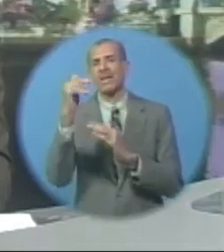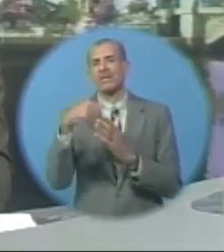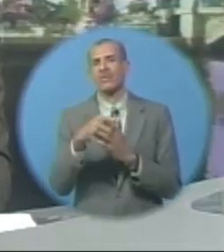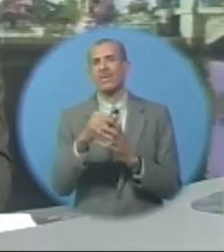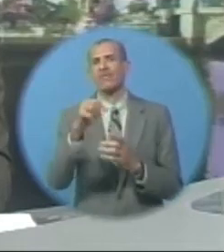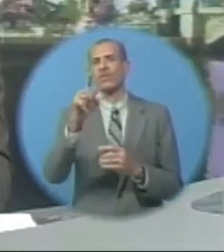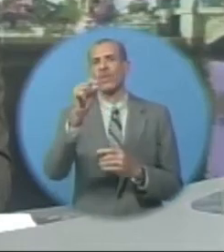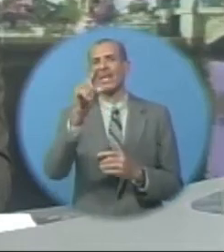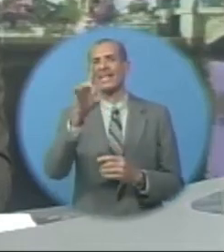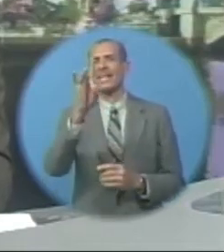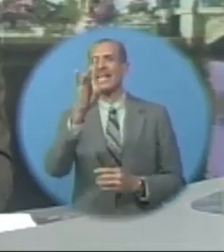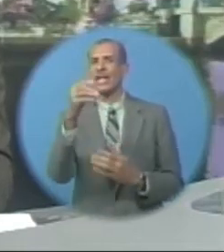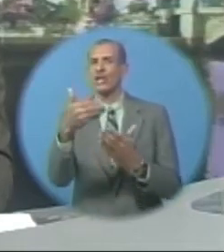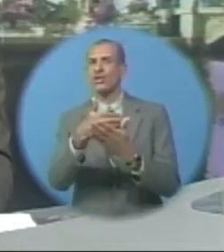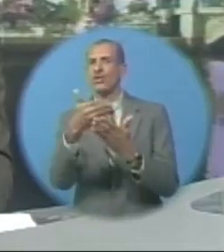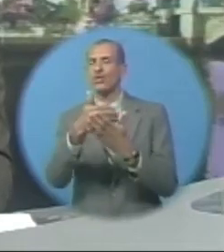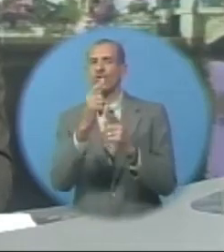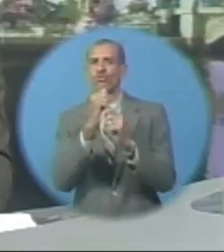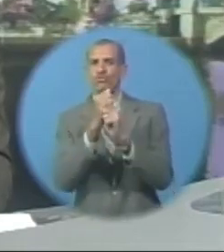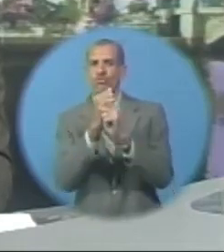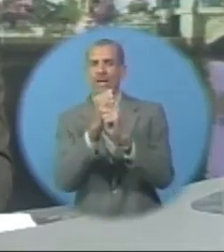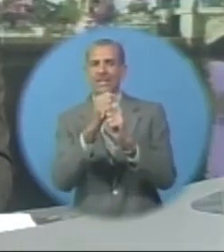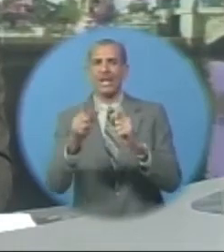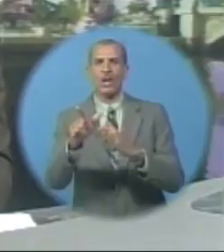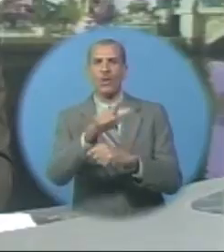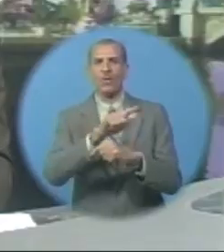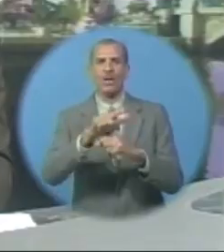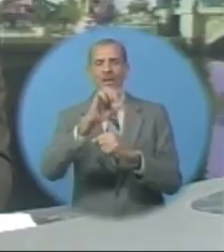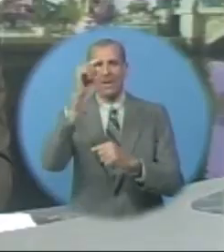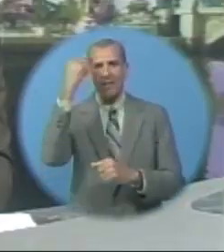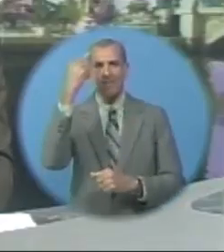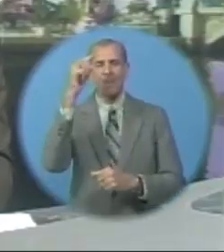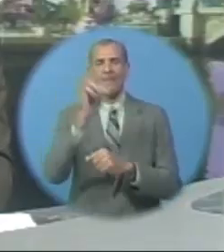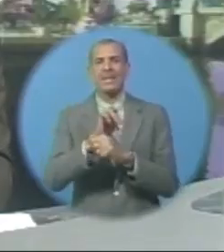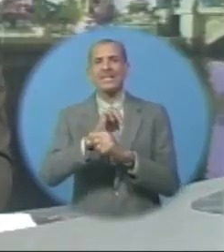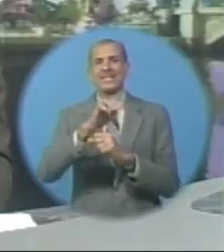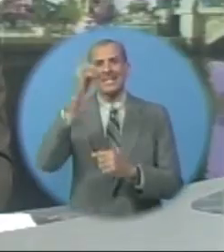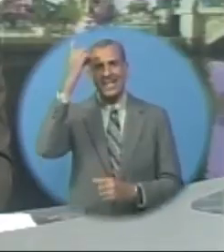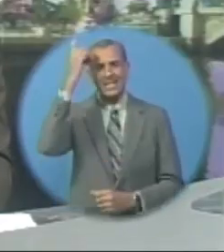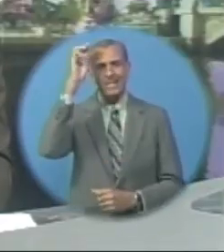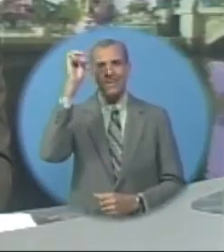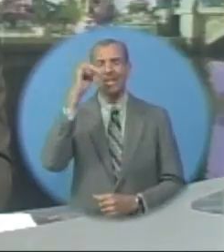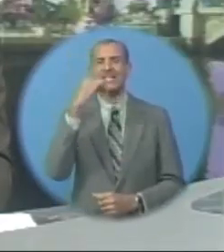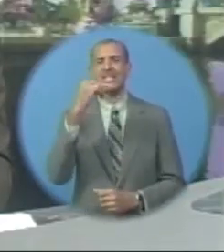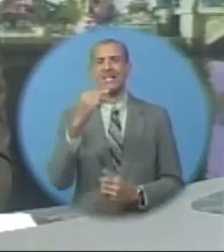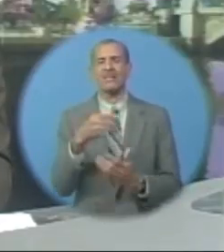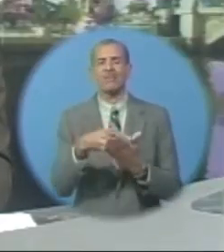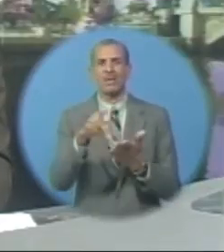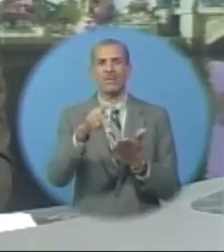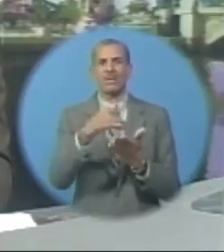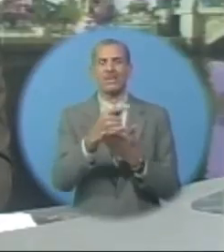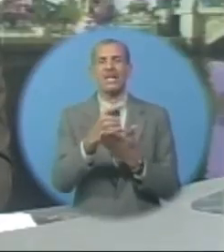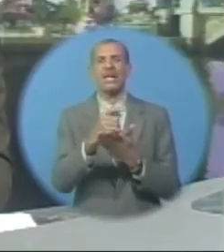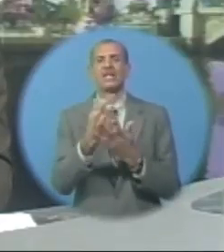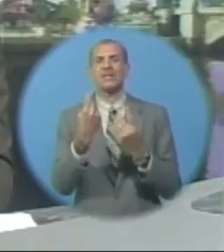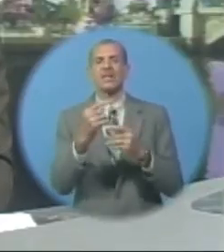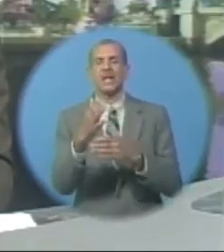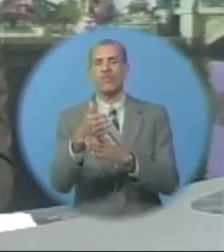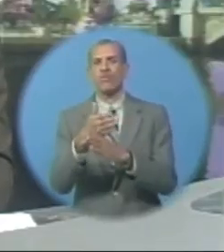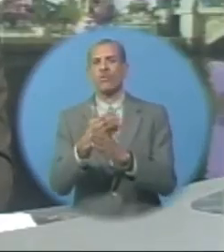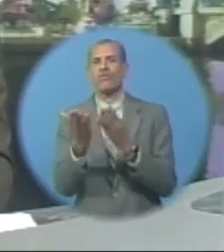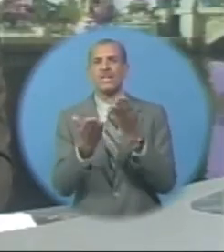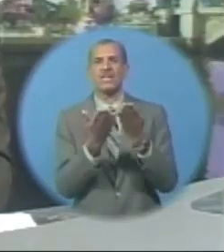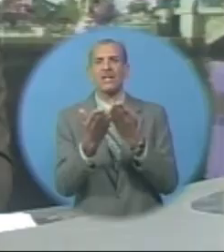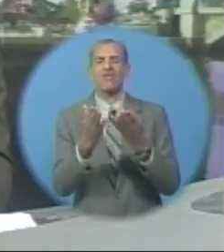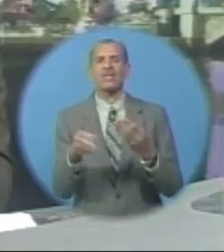of 28 new trucks. Local Government Minister Desmond McKenzie said the acquisition of the trucks is part of efforts to improve the